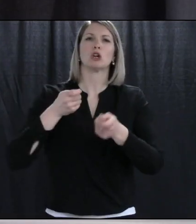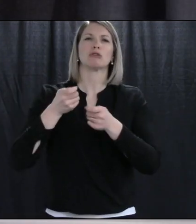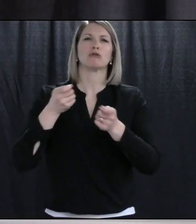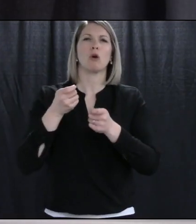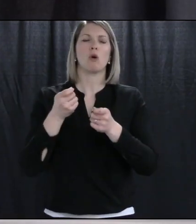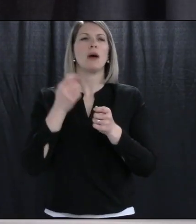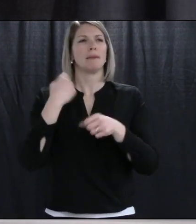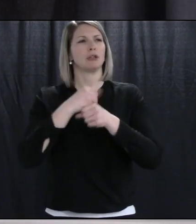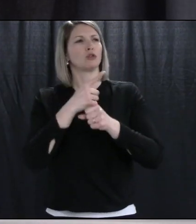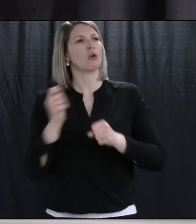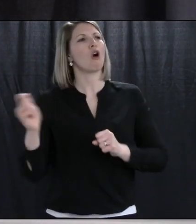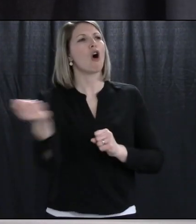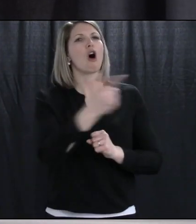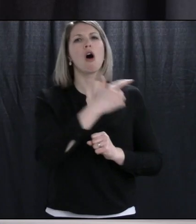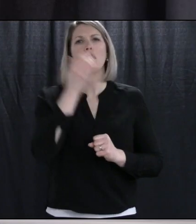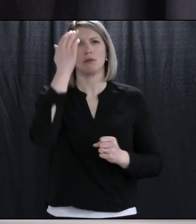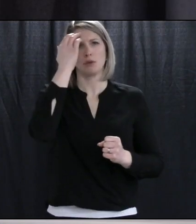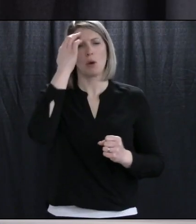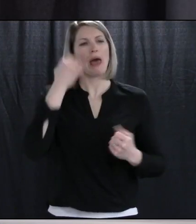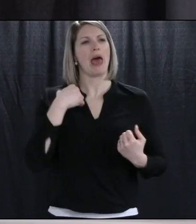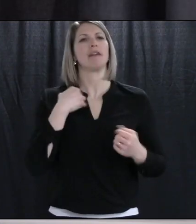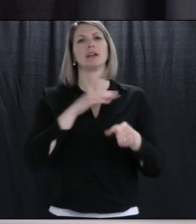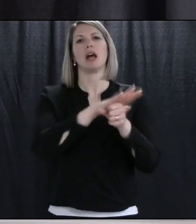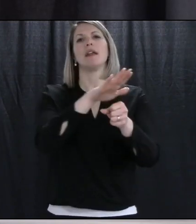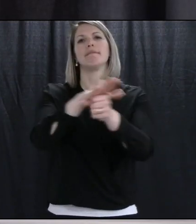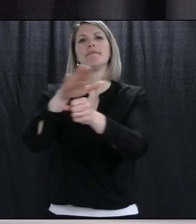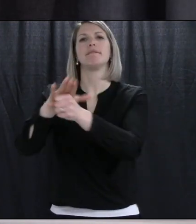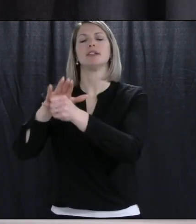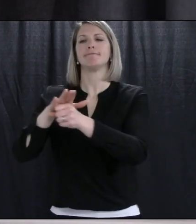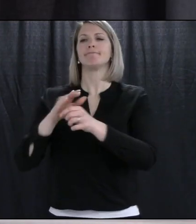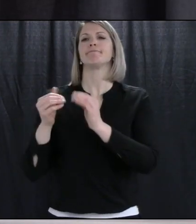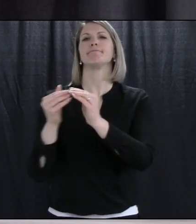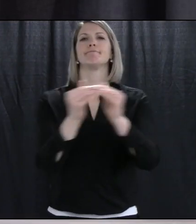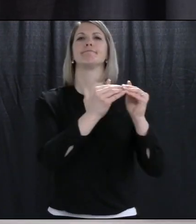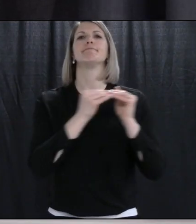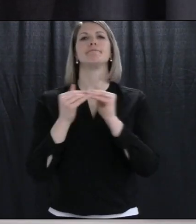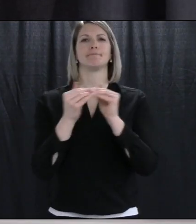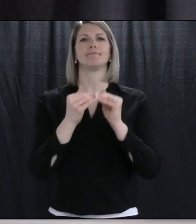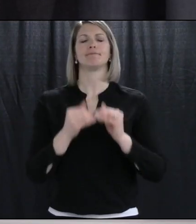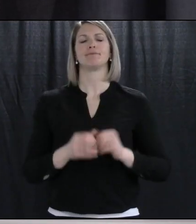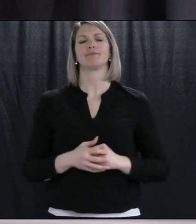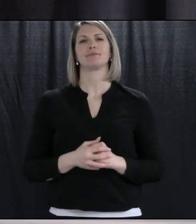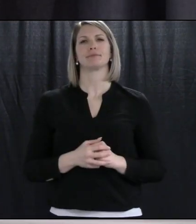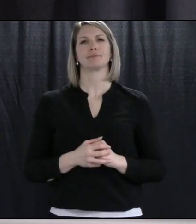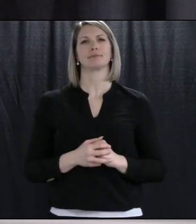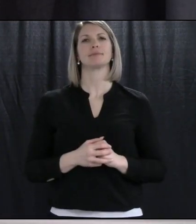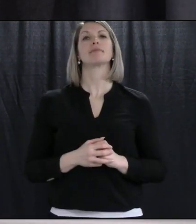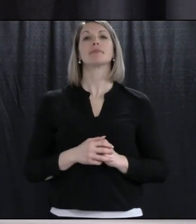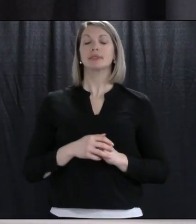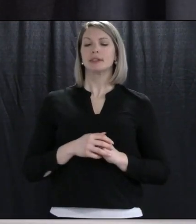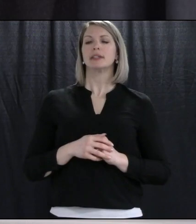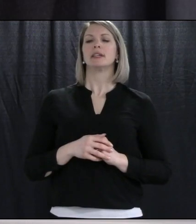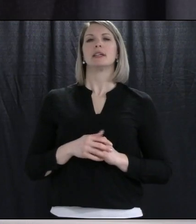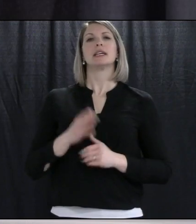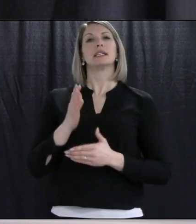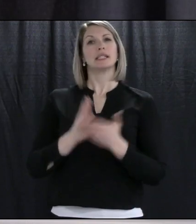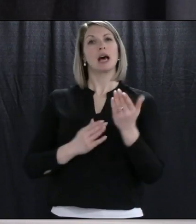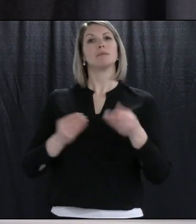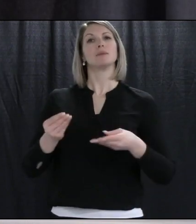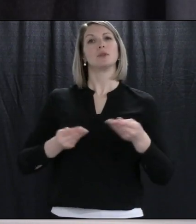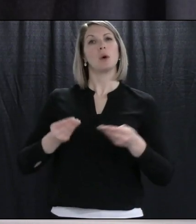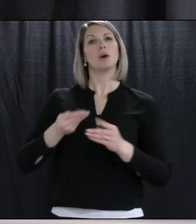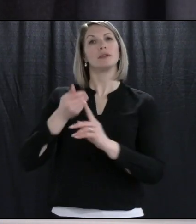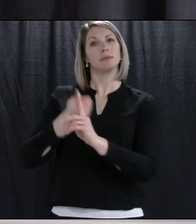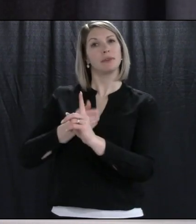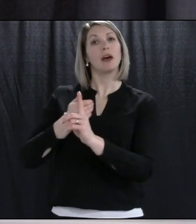actually subject to federal regulations which are slightly different. These pharmacies, some of them as